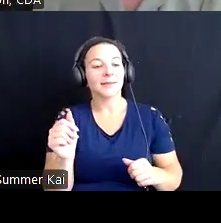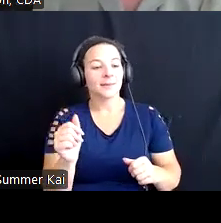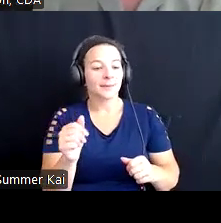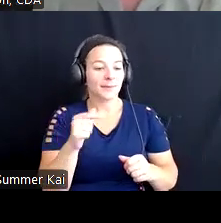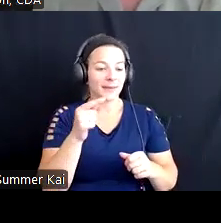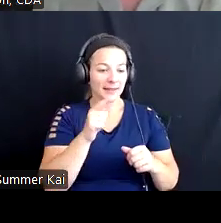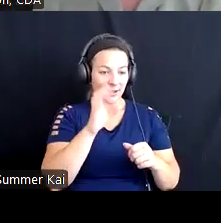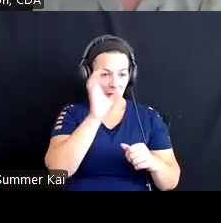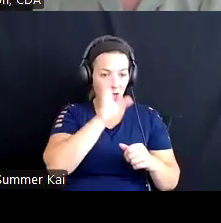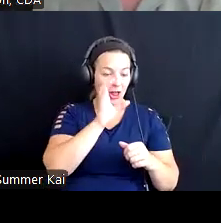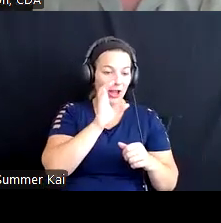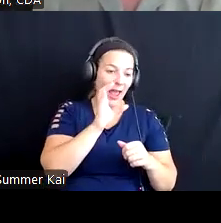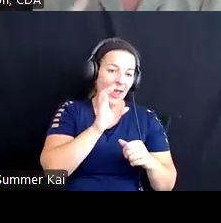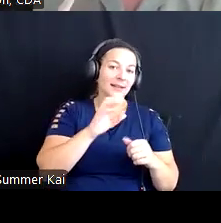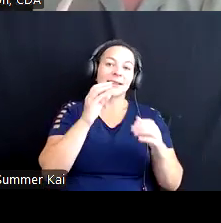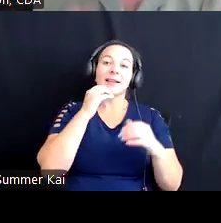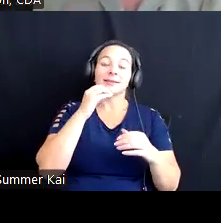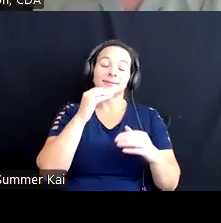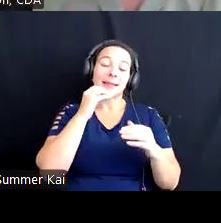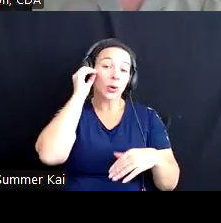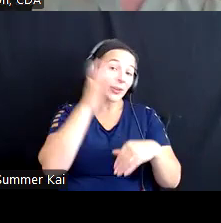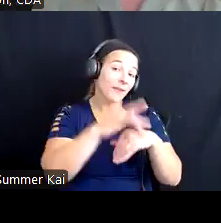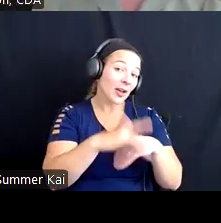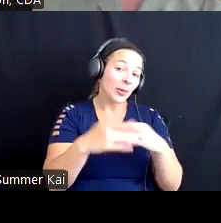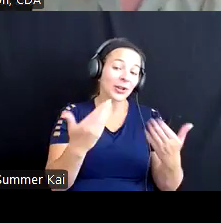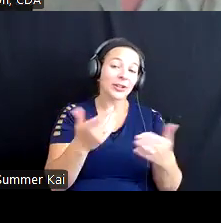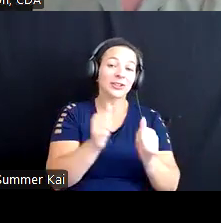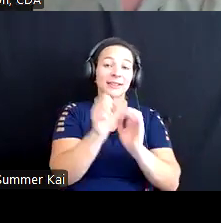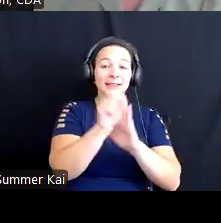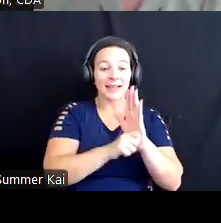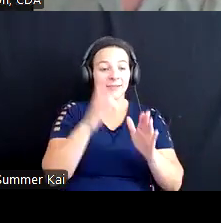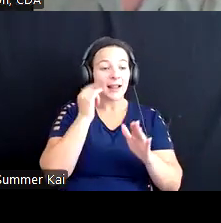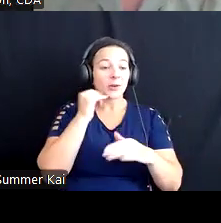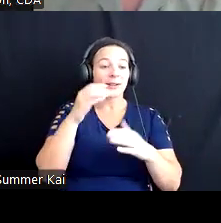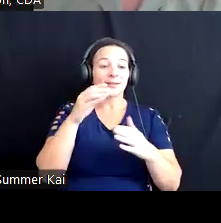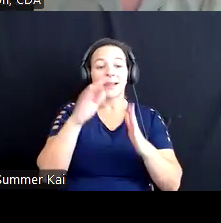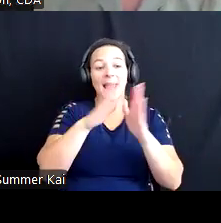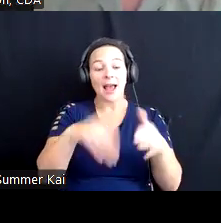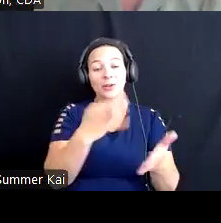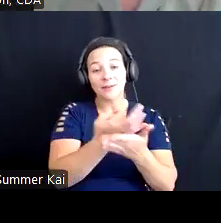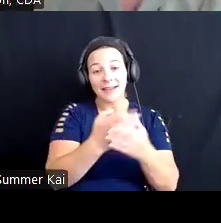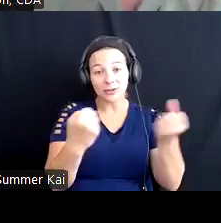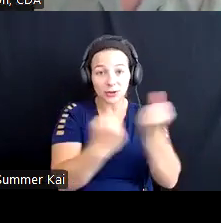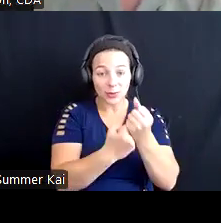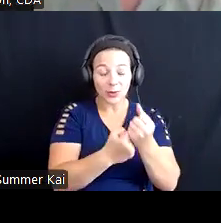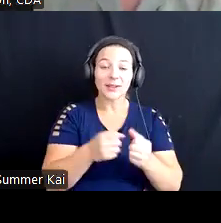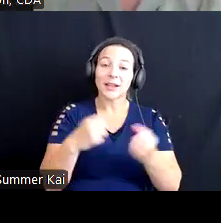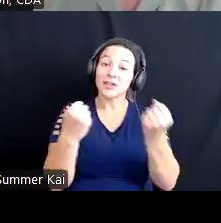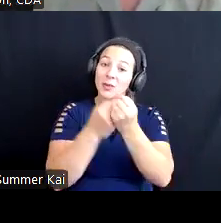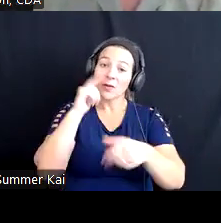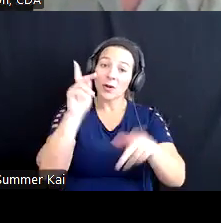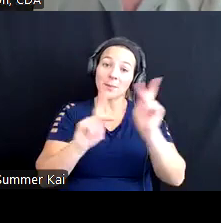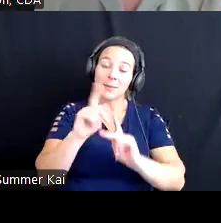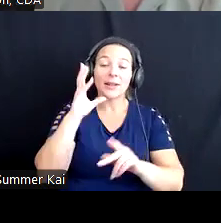housing supply in the state of California, housing financial support, support for people experiencing or at risk of